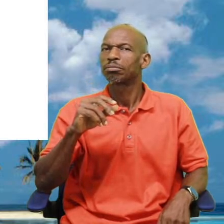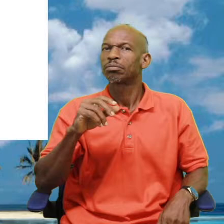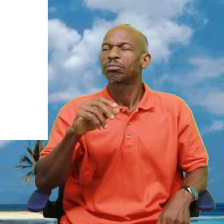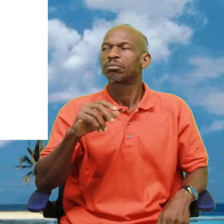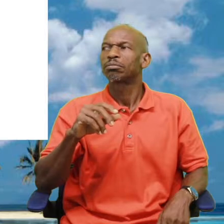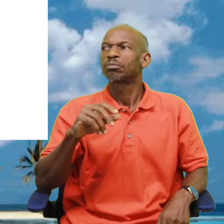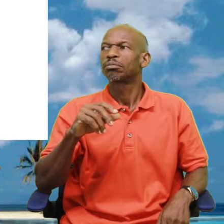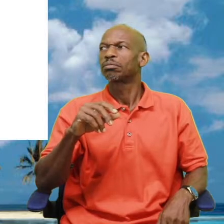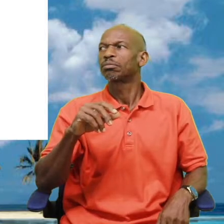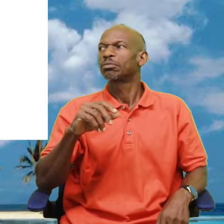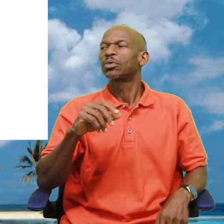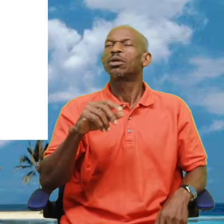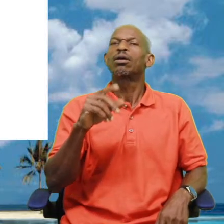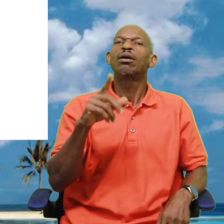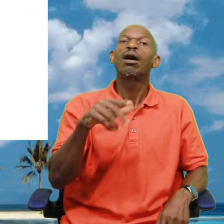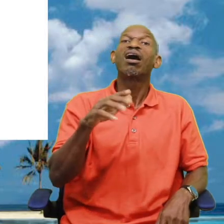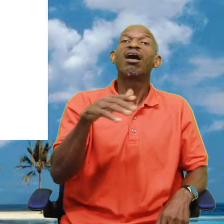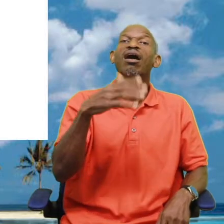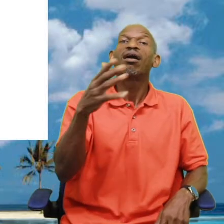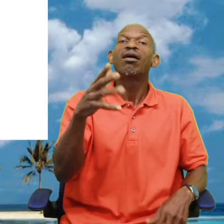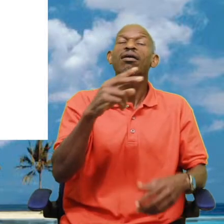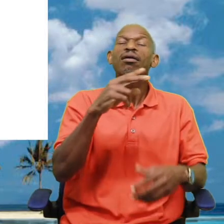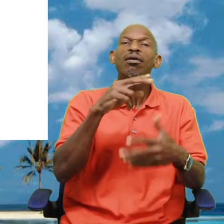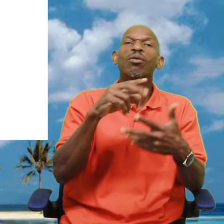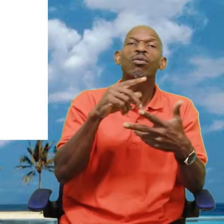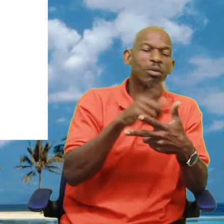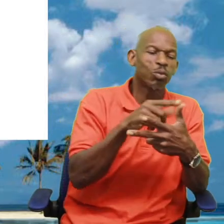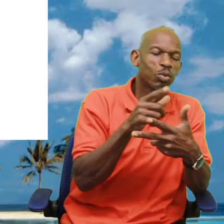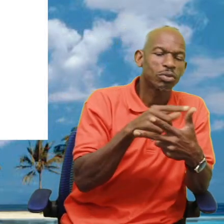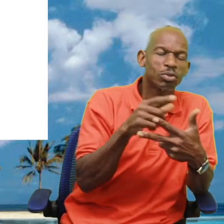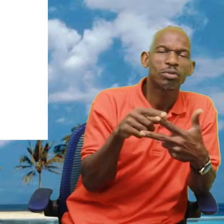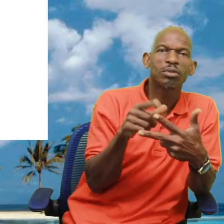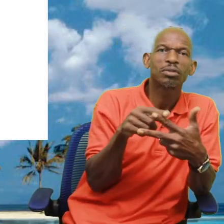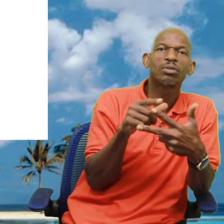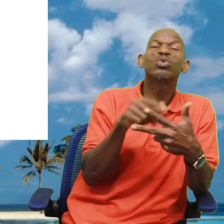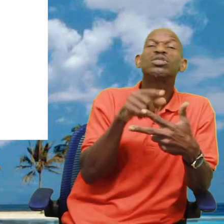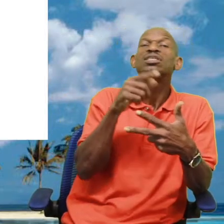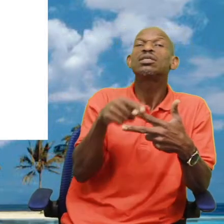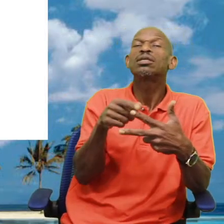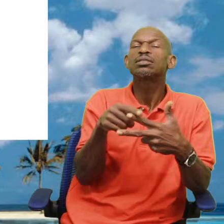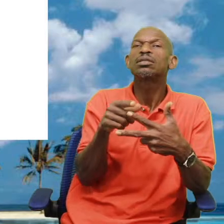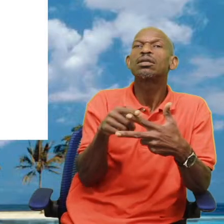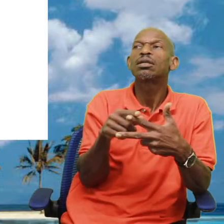Something is missing here. What am I going to put next?